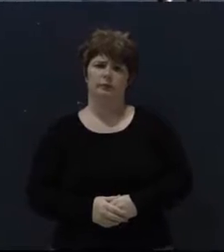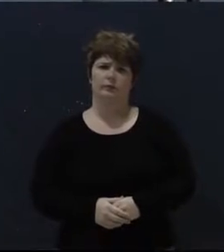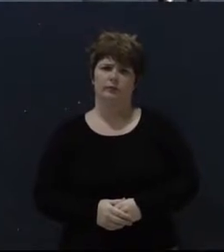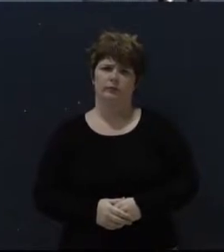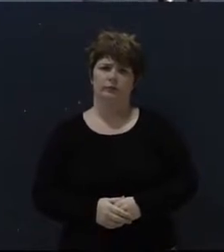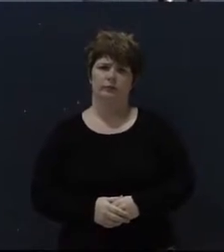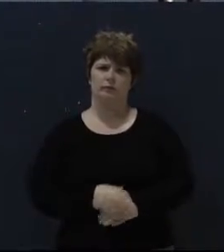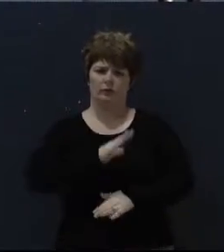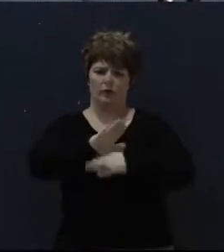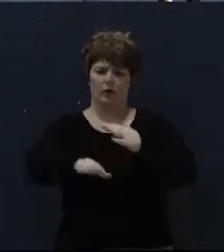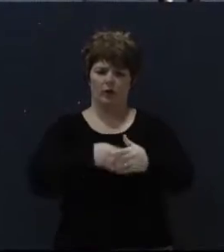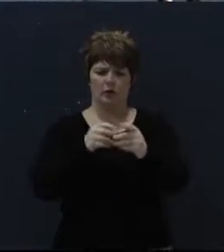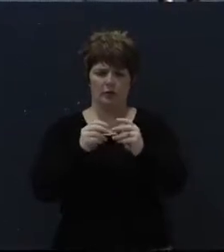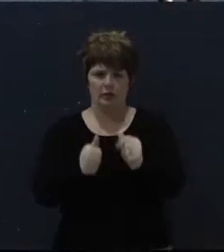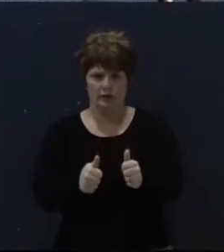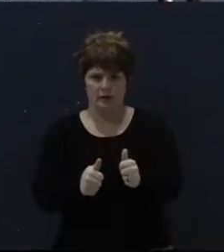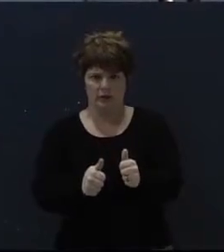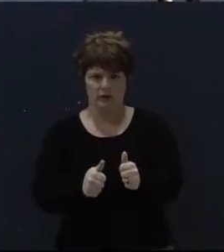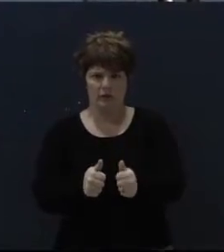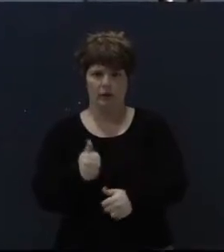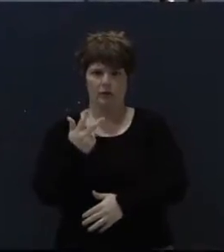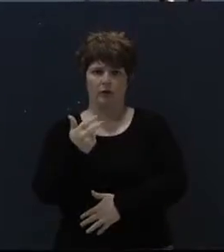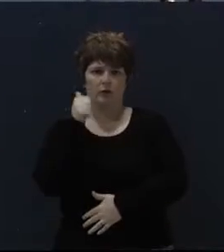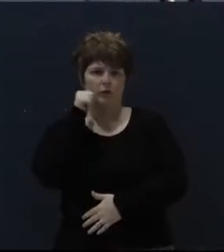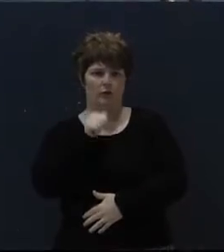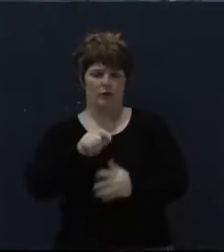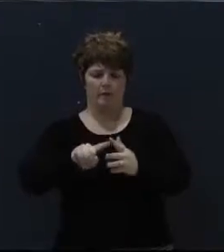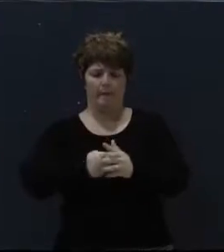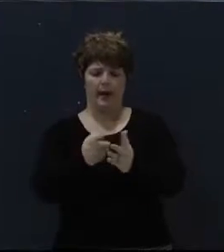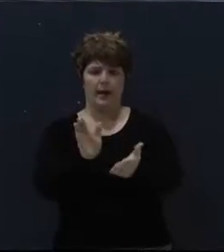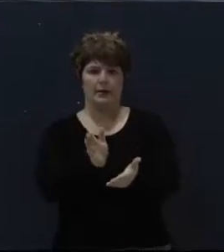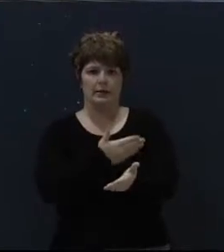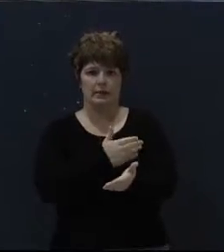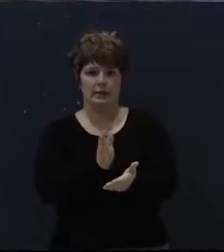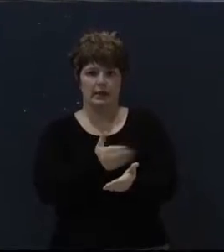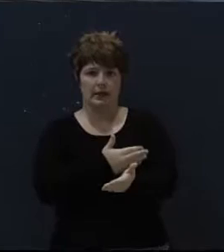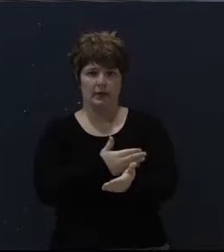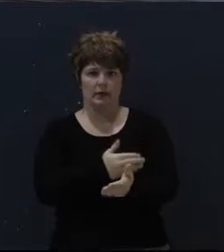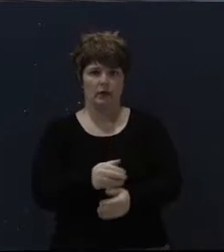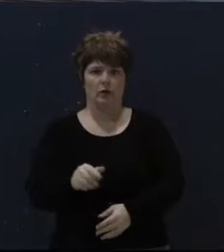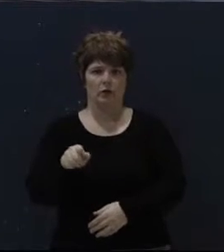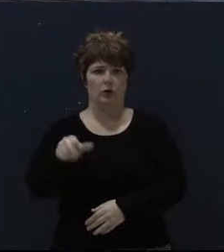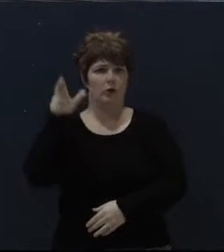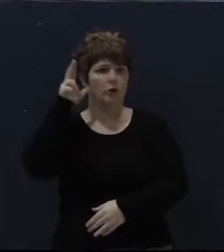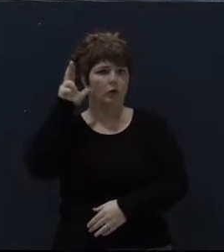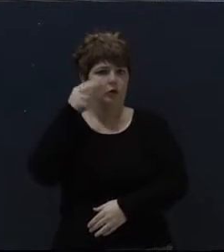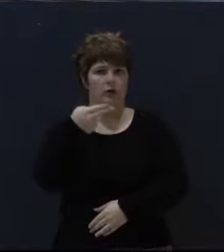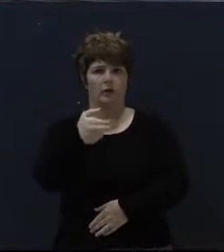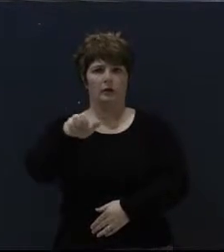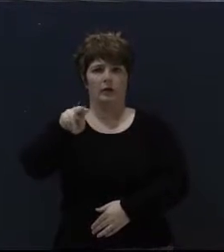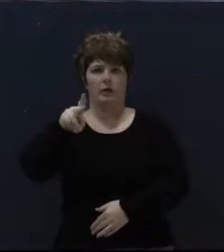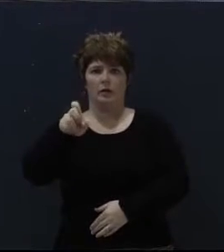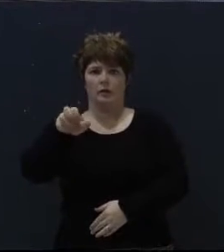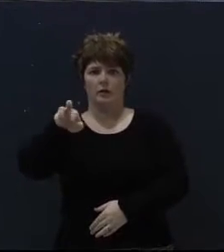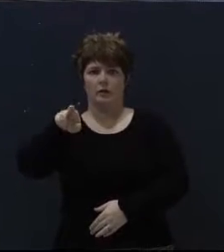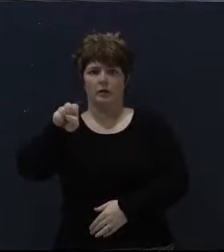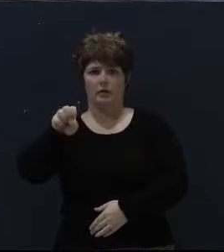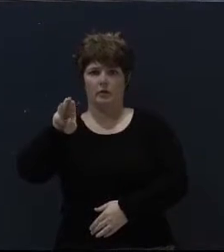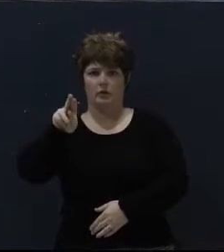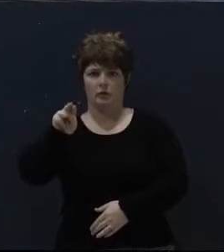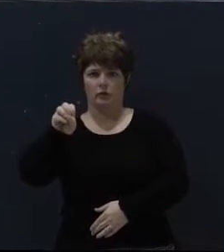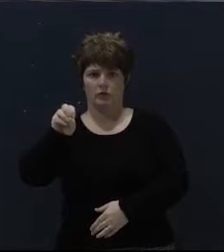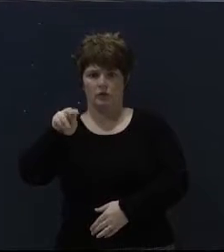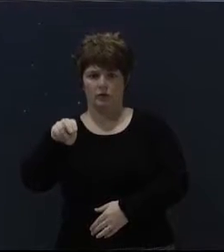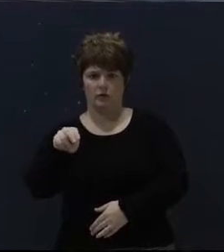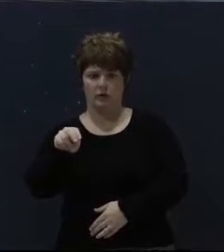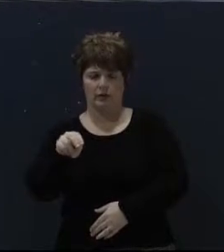and all of a sudden, them three girls got singing. How many's ever heard the Hendersons? None of y'all? No wonder